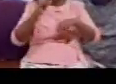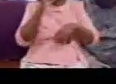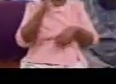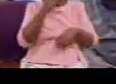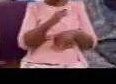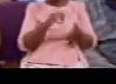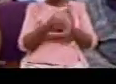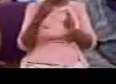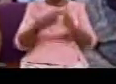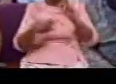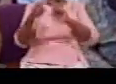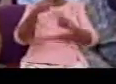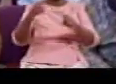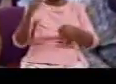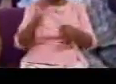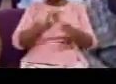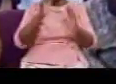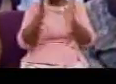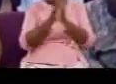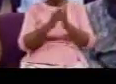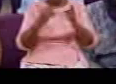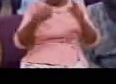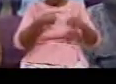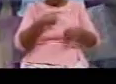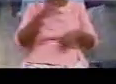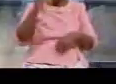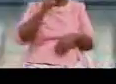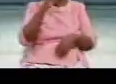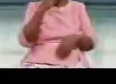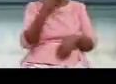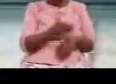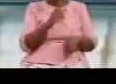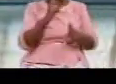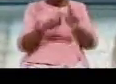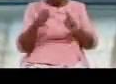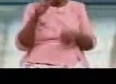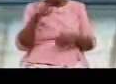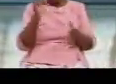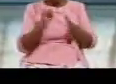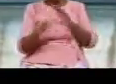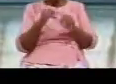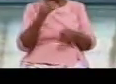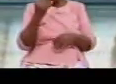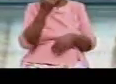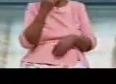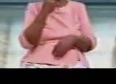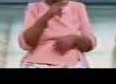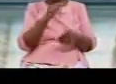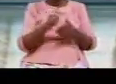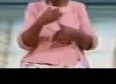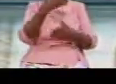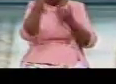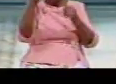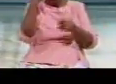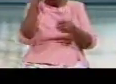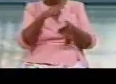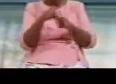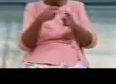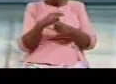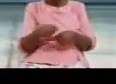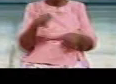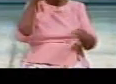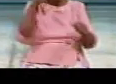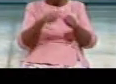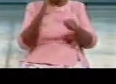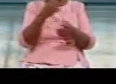there. But he that doeth wrong, he that forgets, you know, when you remember your salvation,